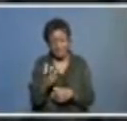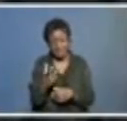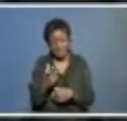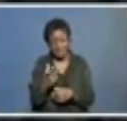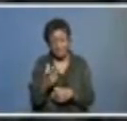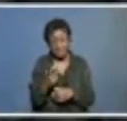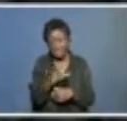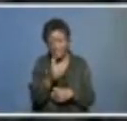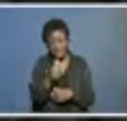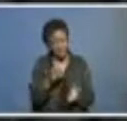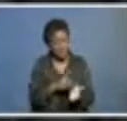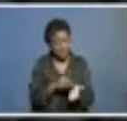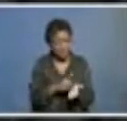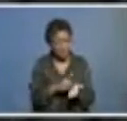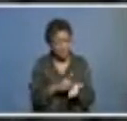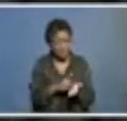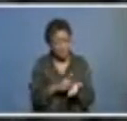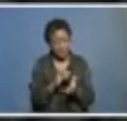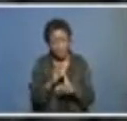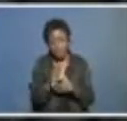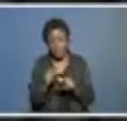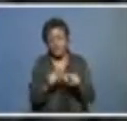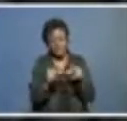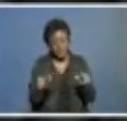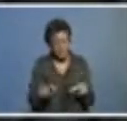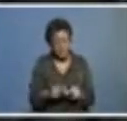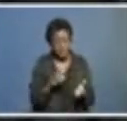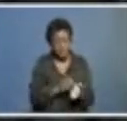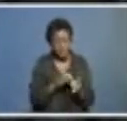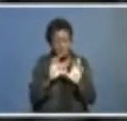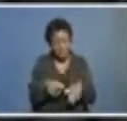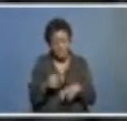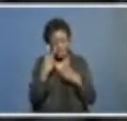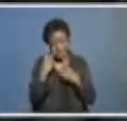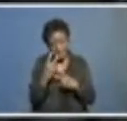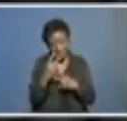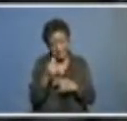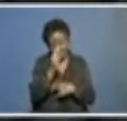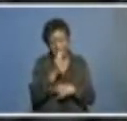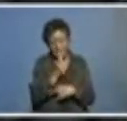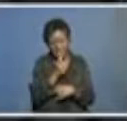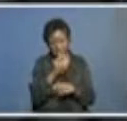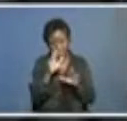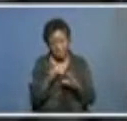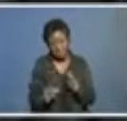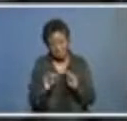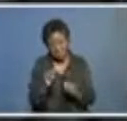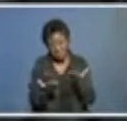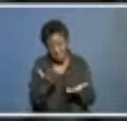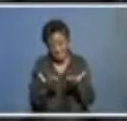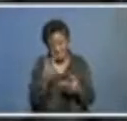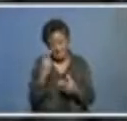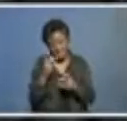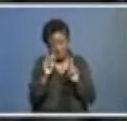may treat HIV patients. They may see the patient in their office. They'll write a prescription for the patient. The patient can come into some of our treatment sites